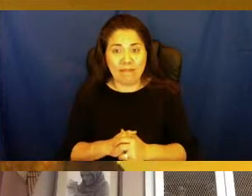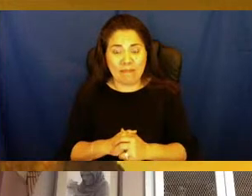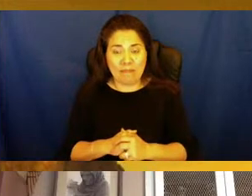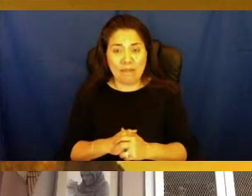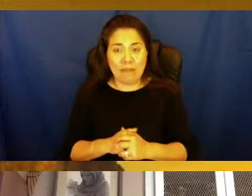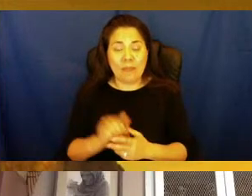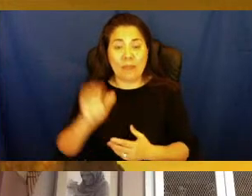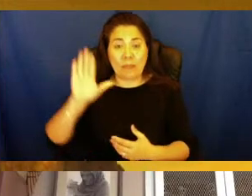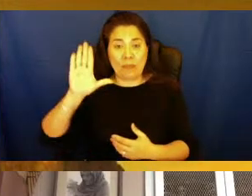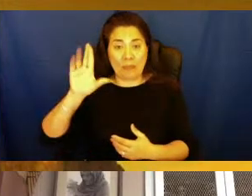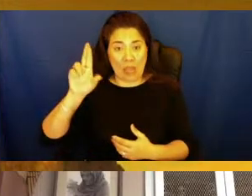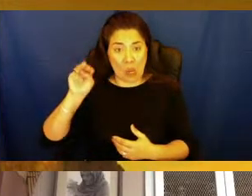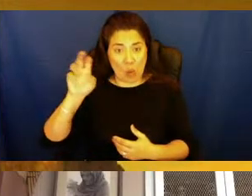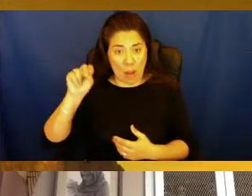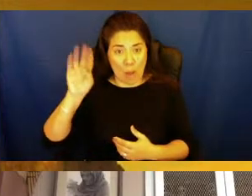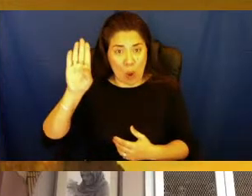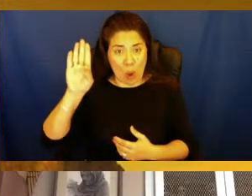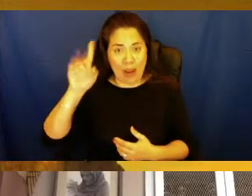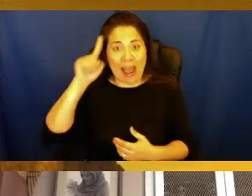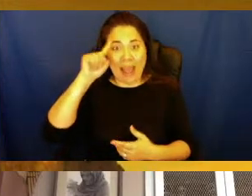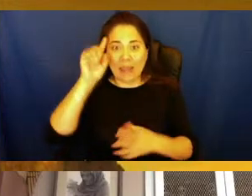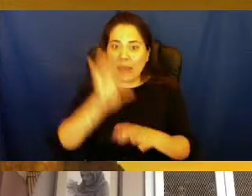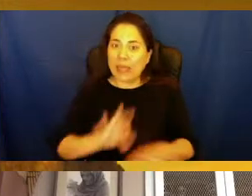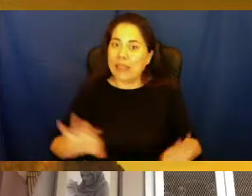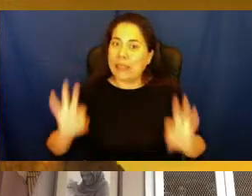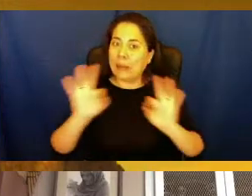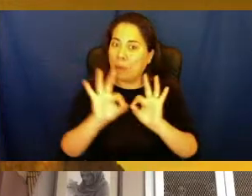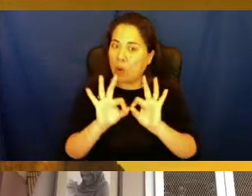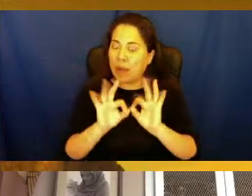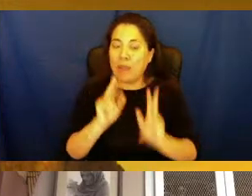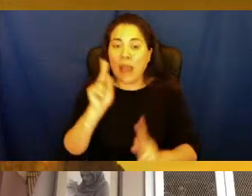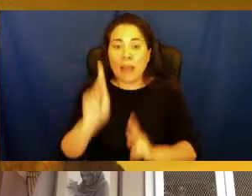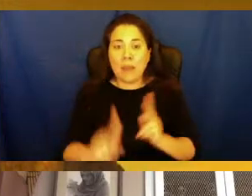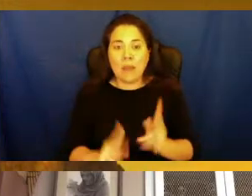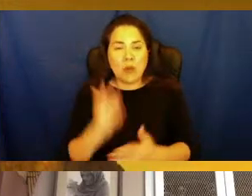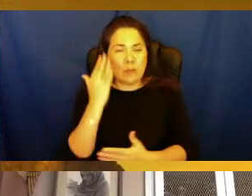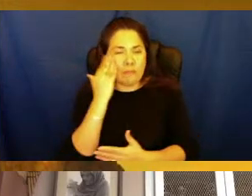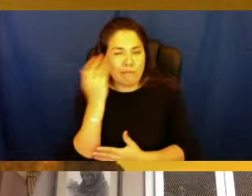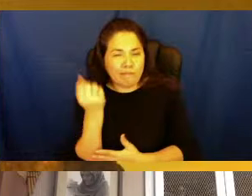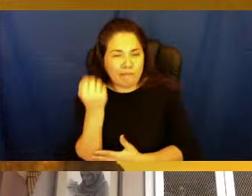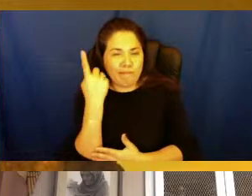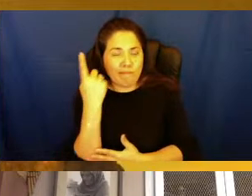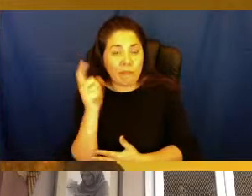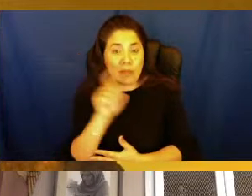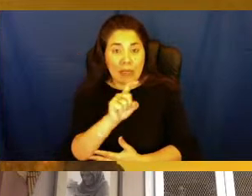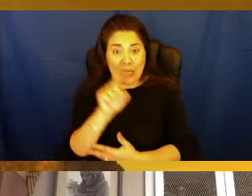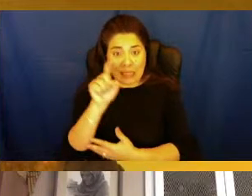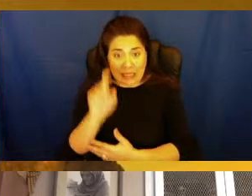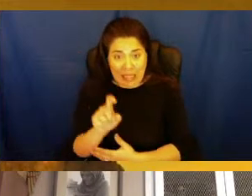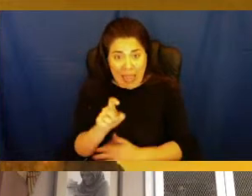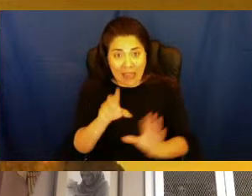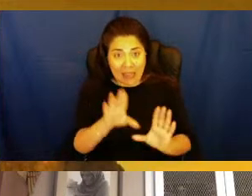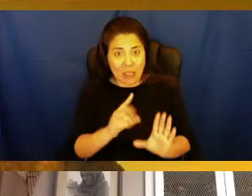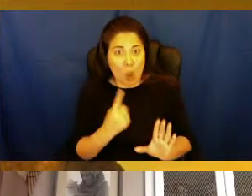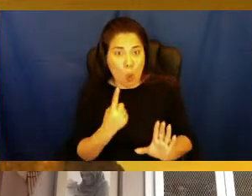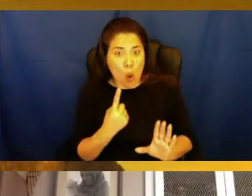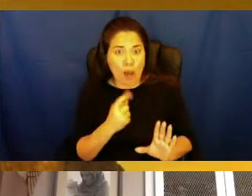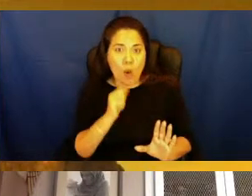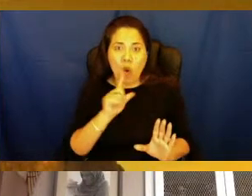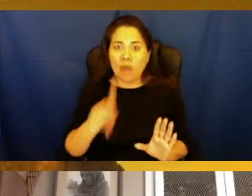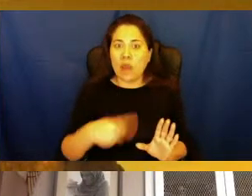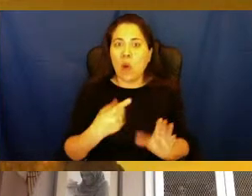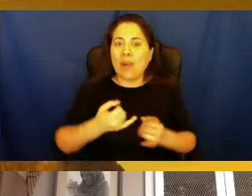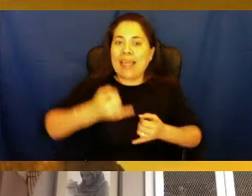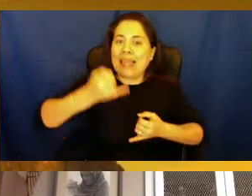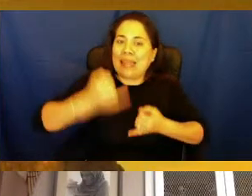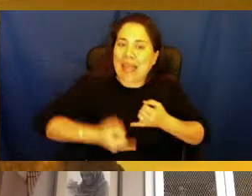I also think that it's important that people understand that Texas is one, if not the only last state in the